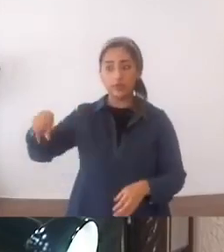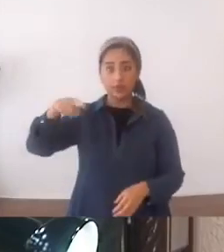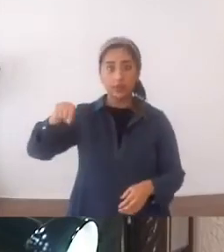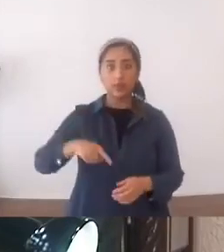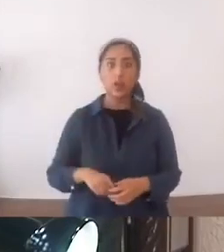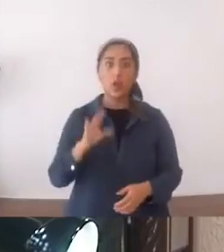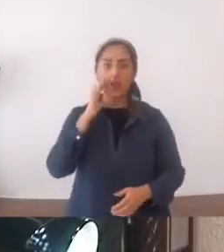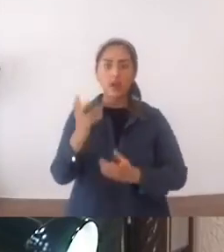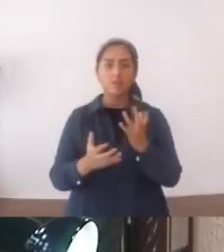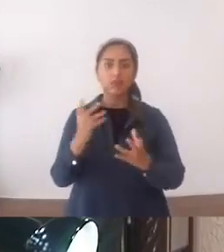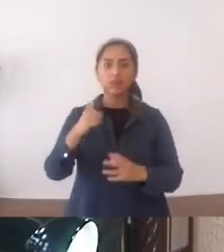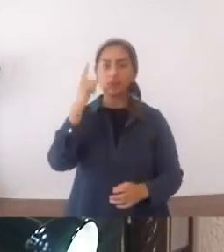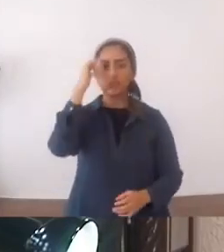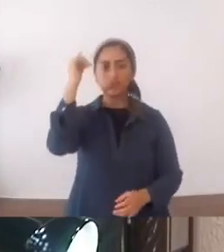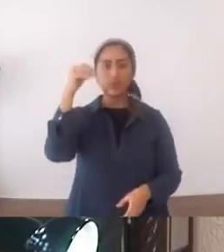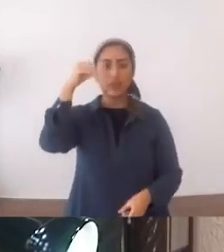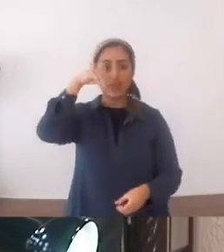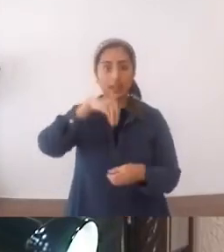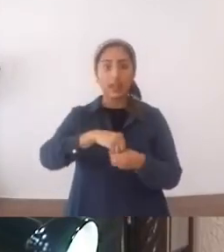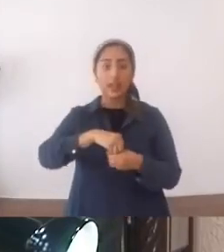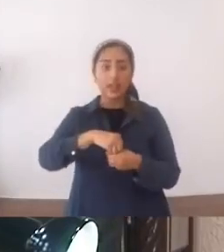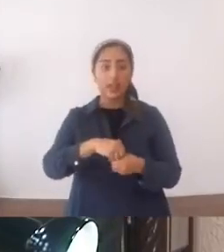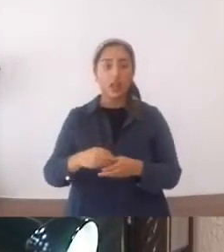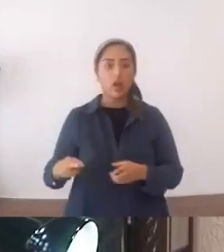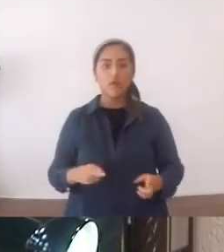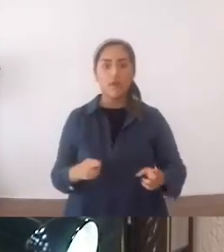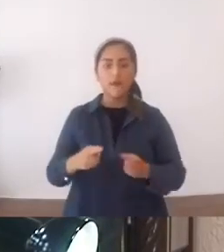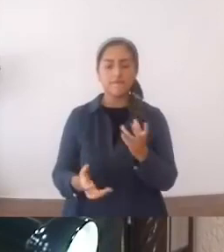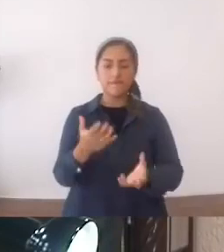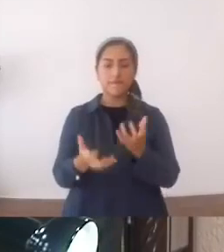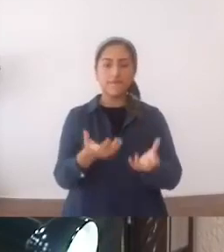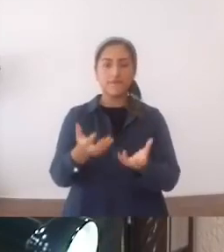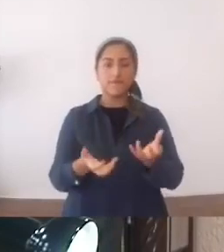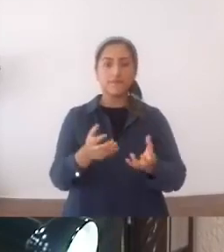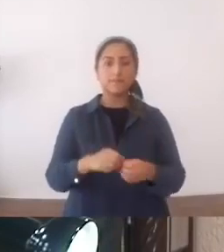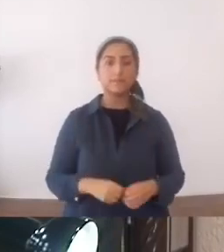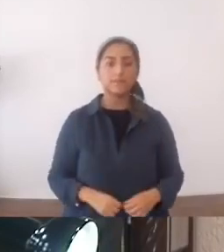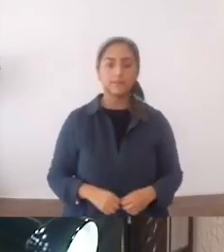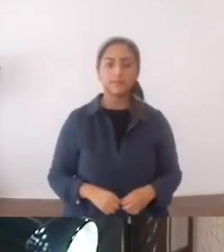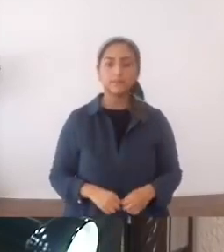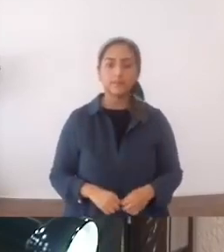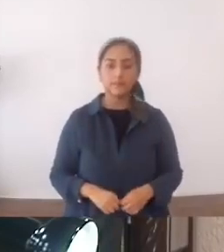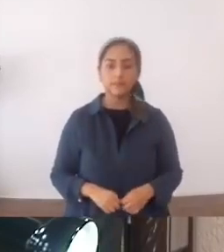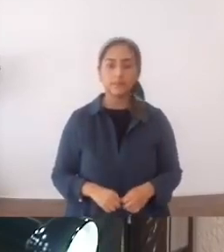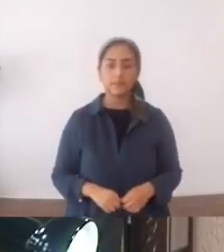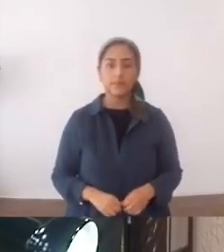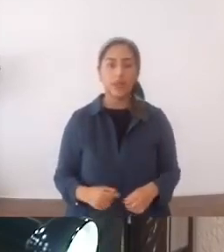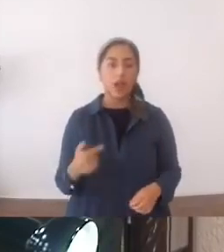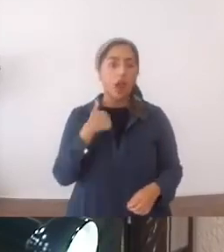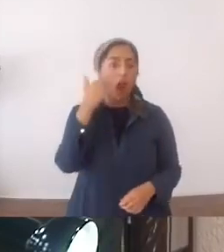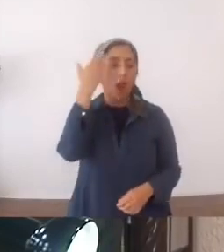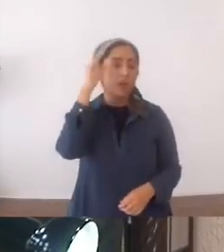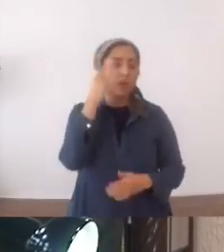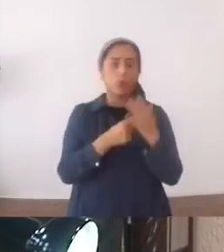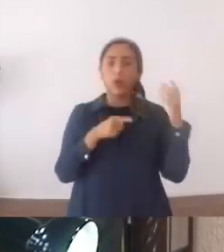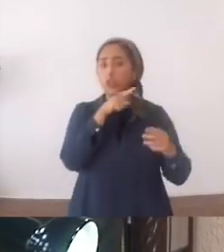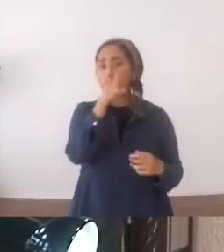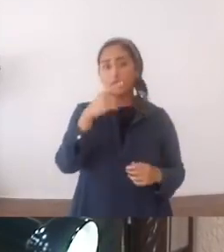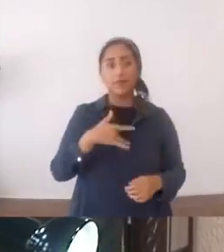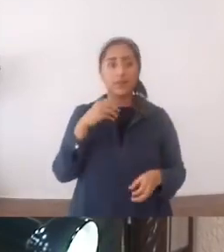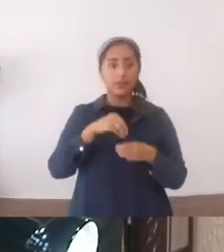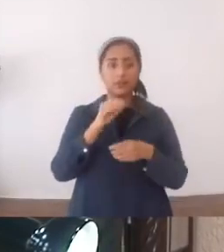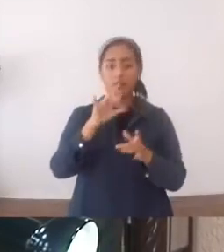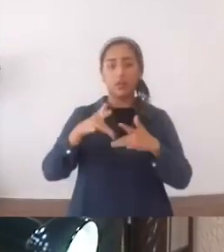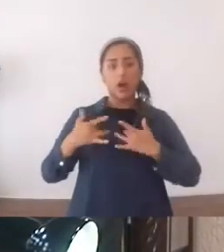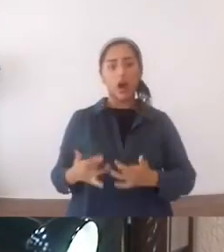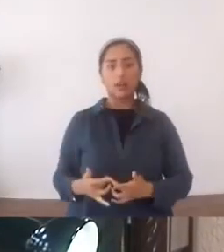lo sigan and all of the ones that follow them arderán por la eternidad en el lago de fuego. are going to be burned in the eternity in the lake of fire. Yo no